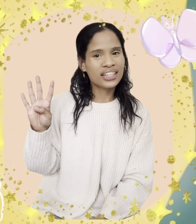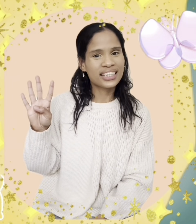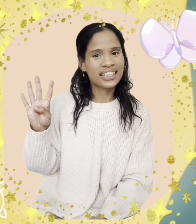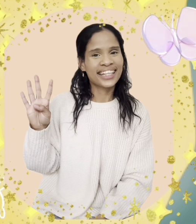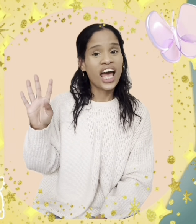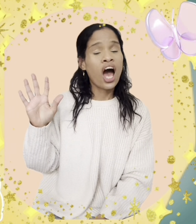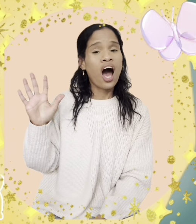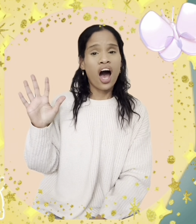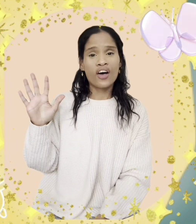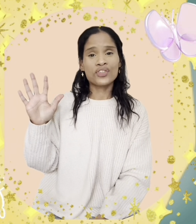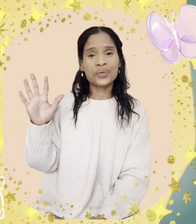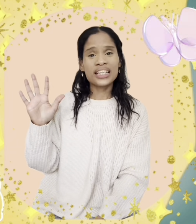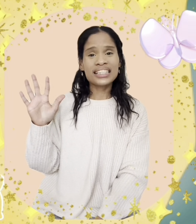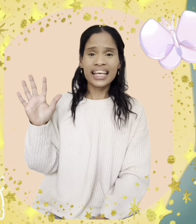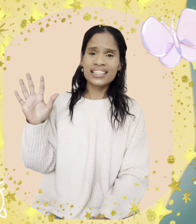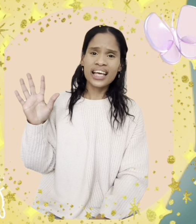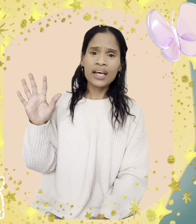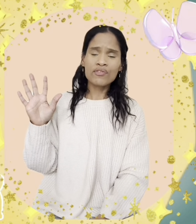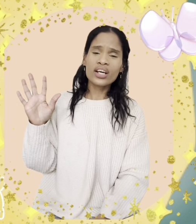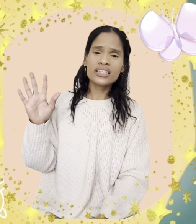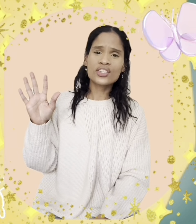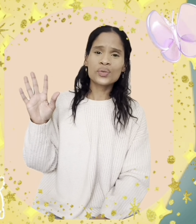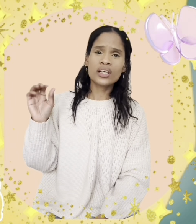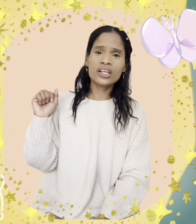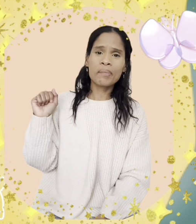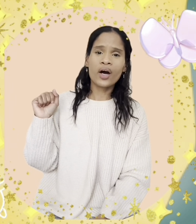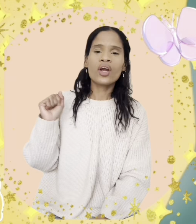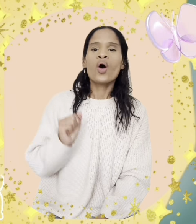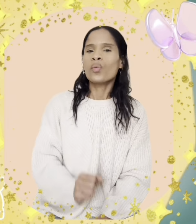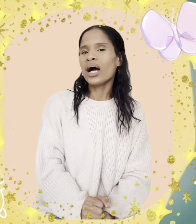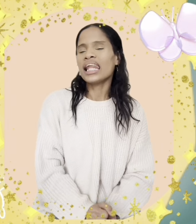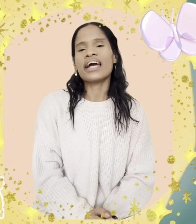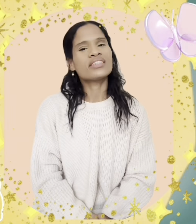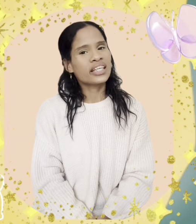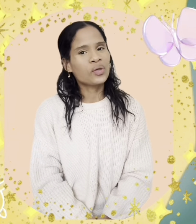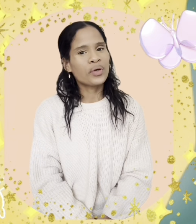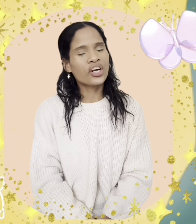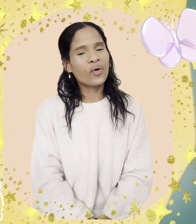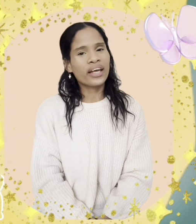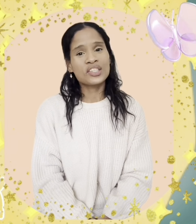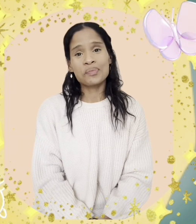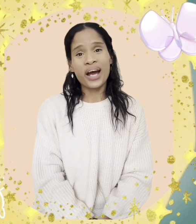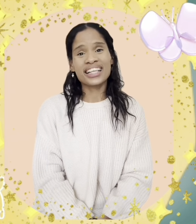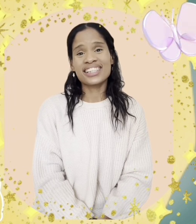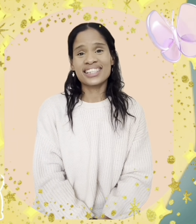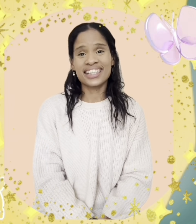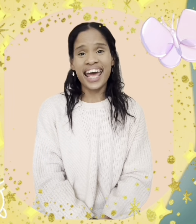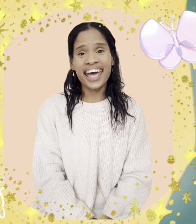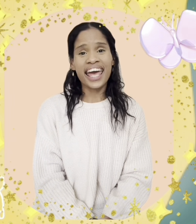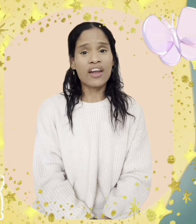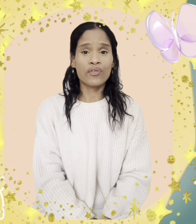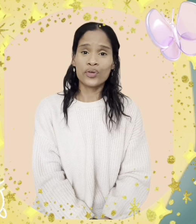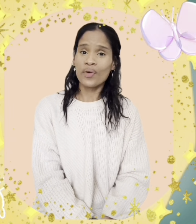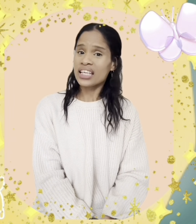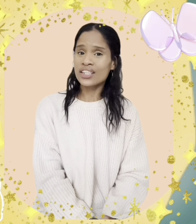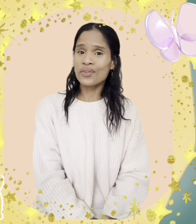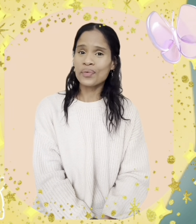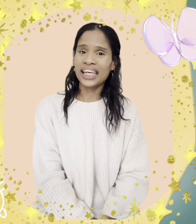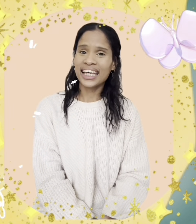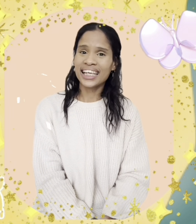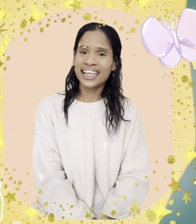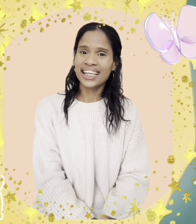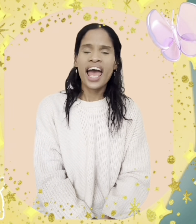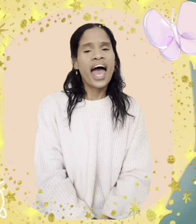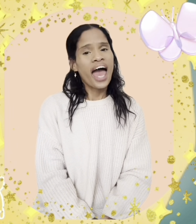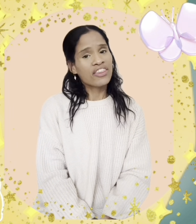weather. Afterwards, it's time for us to learn about what life skill we are going to practice today and for the rest of the